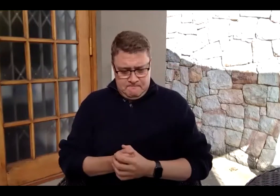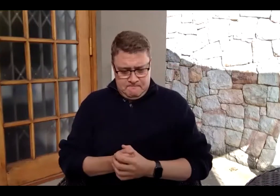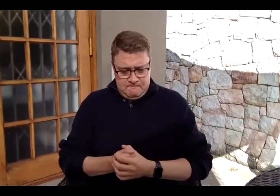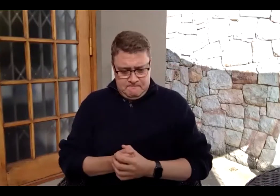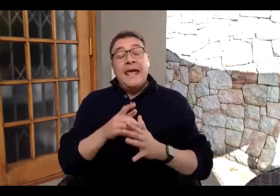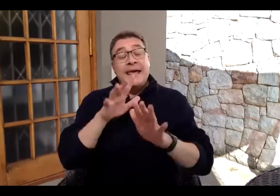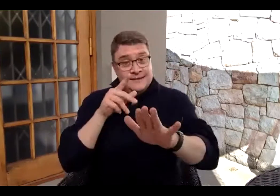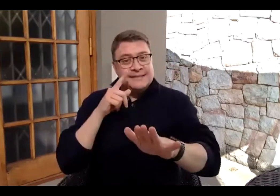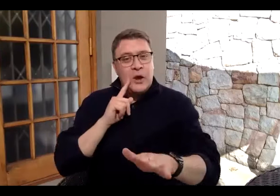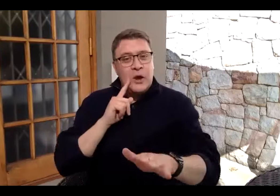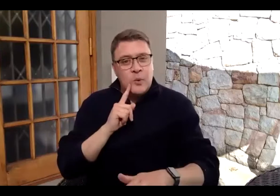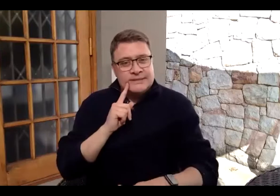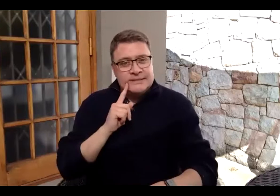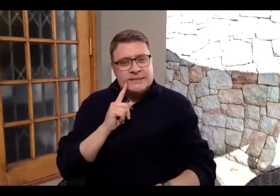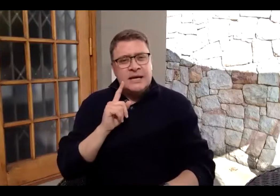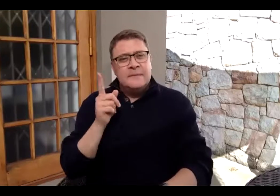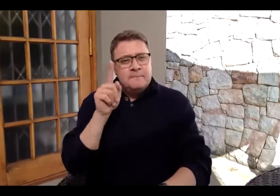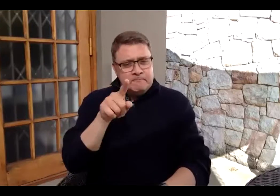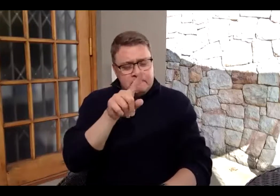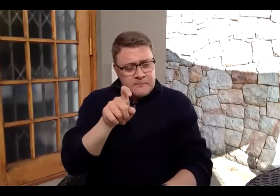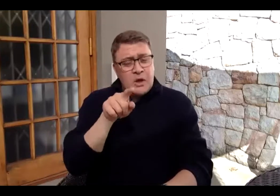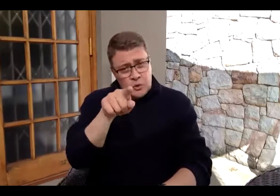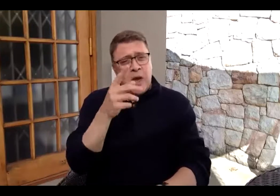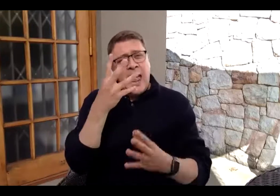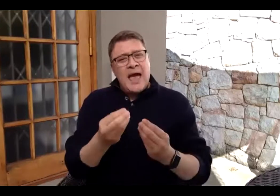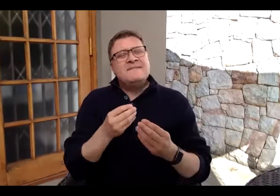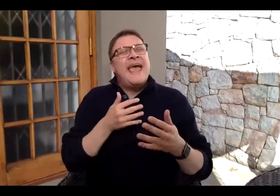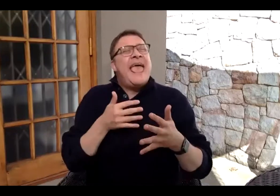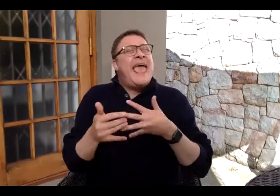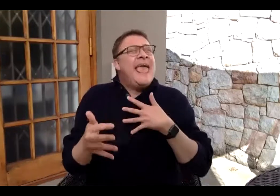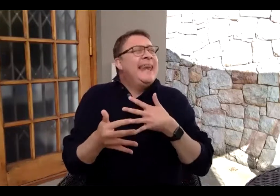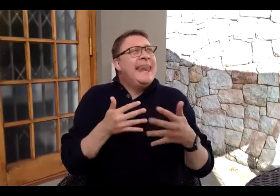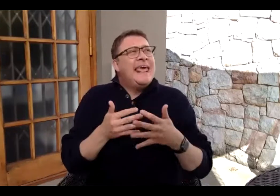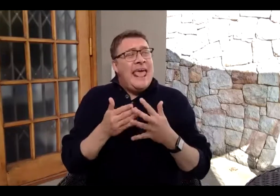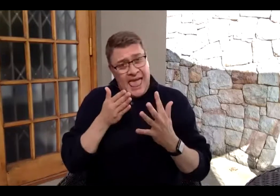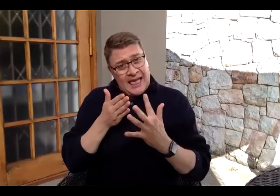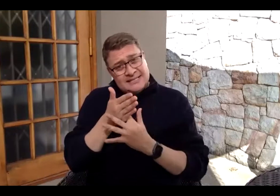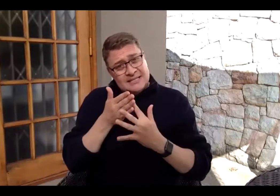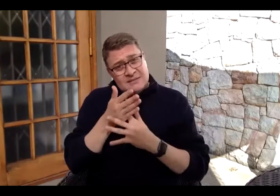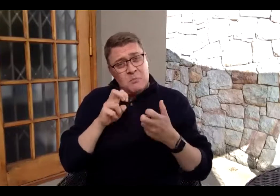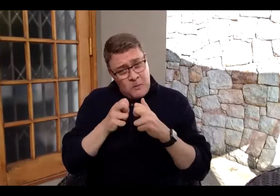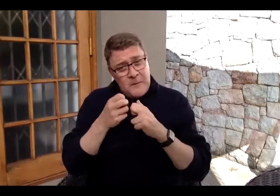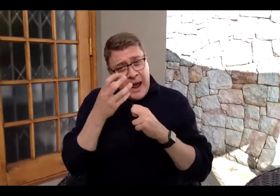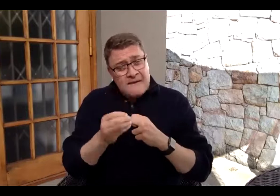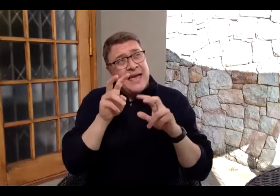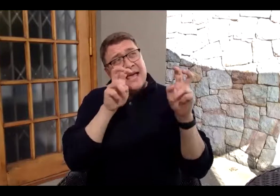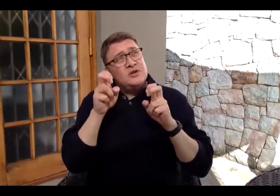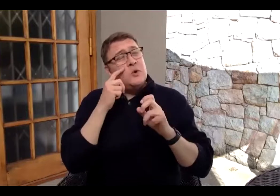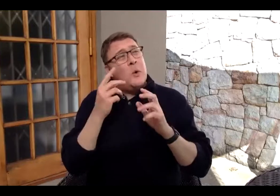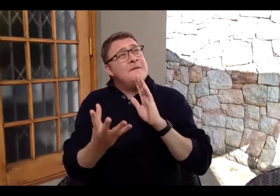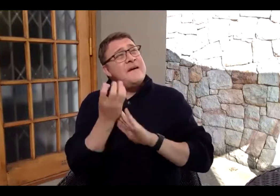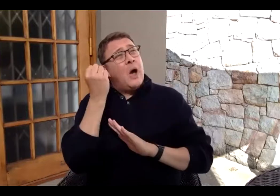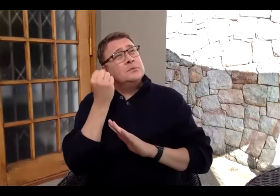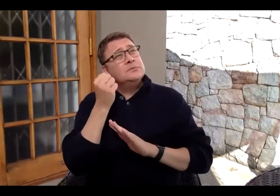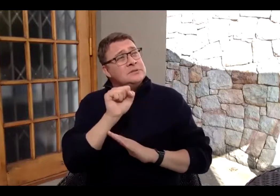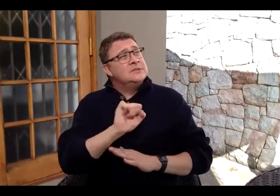Terence. Do you have any accessibility problems or issues that you find in the South African